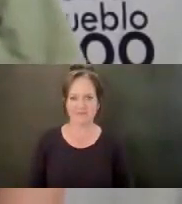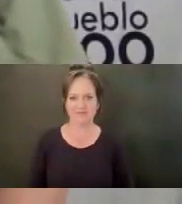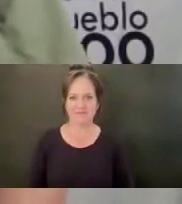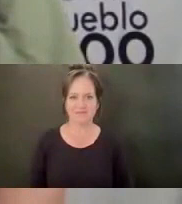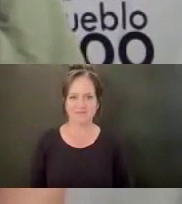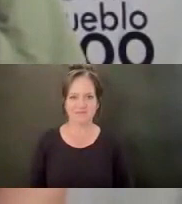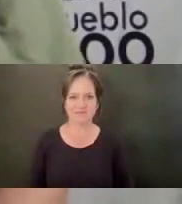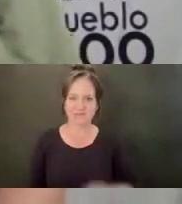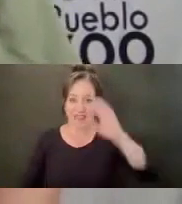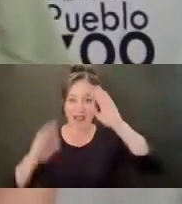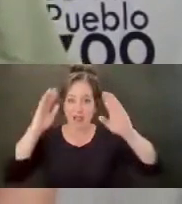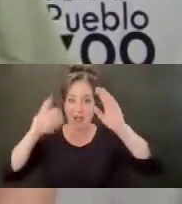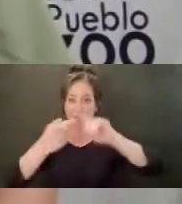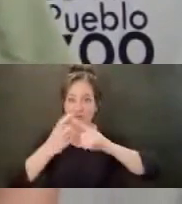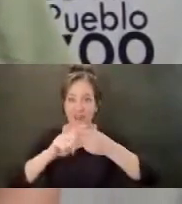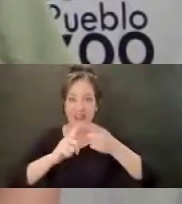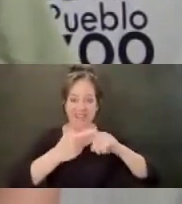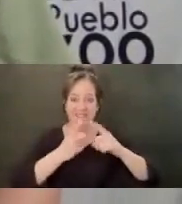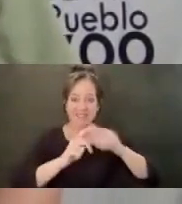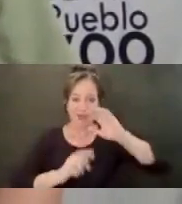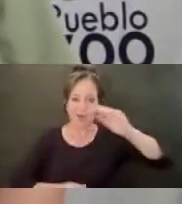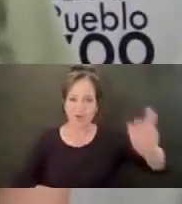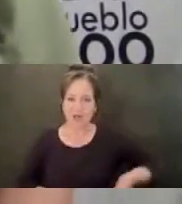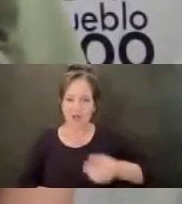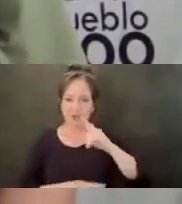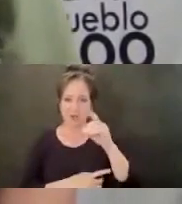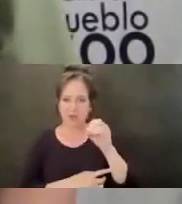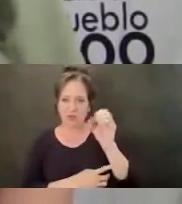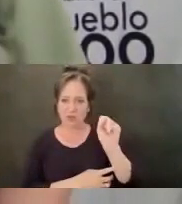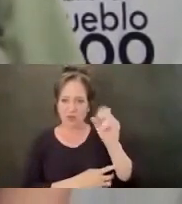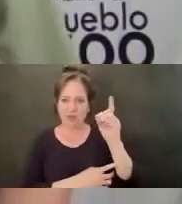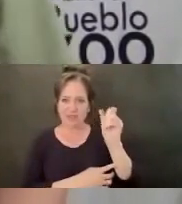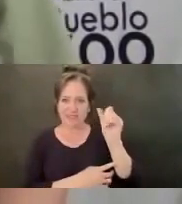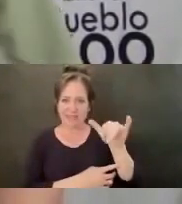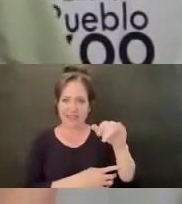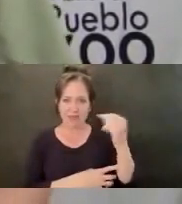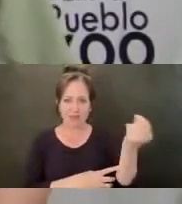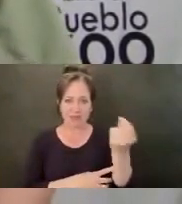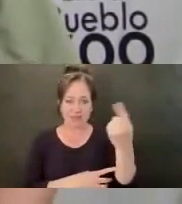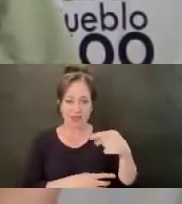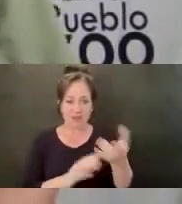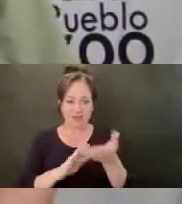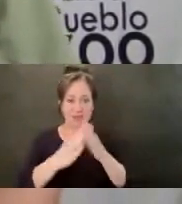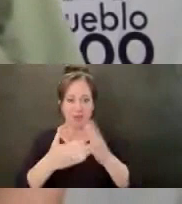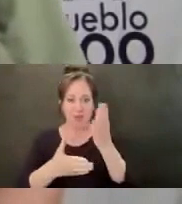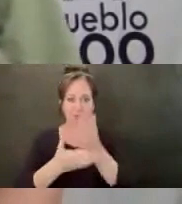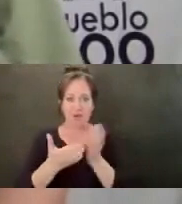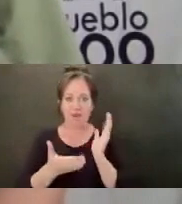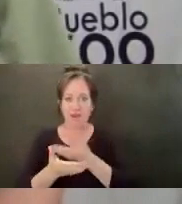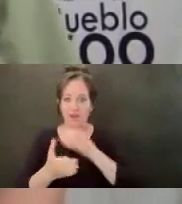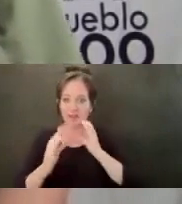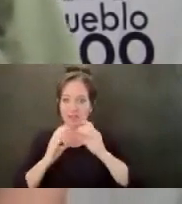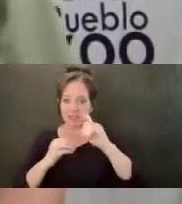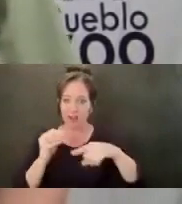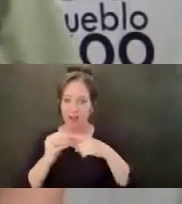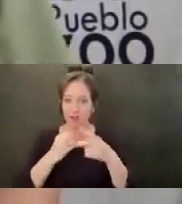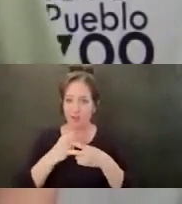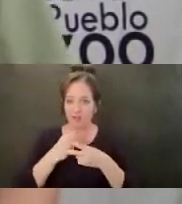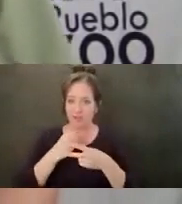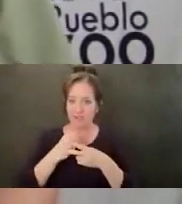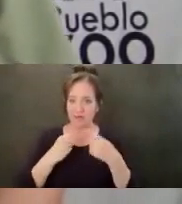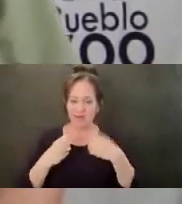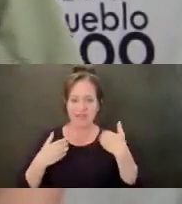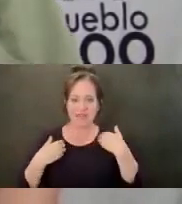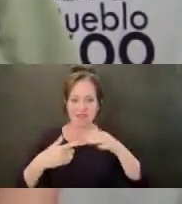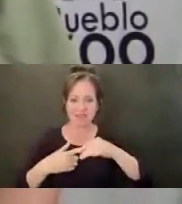welcome to Zoosday Tuesday, where you get to be a part of our conversation about conservation. We have a special guest with us today,